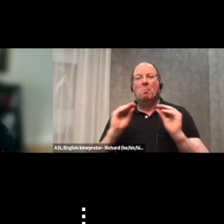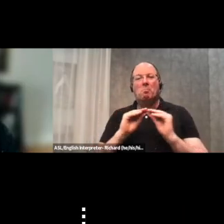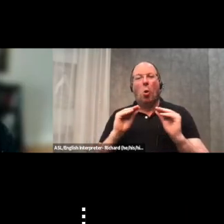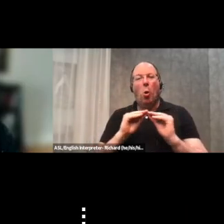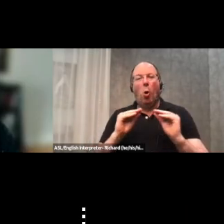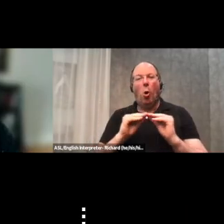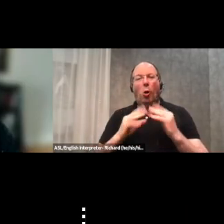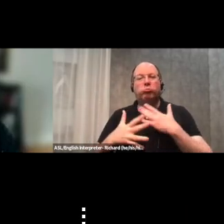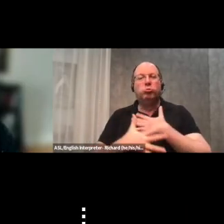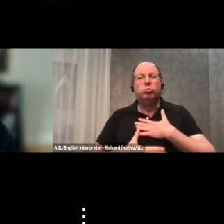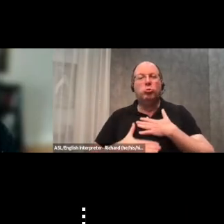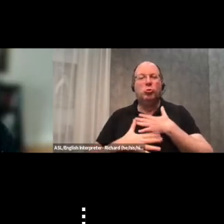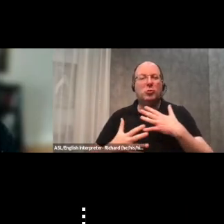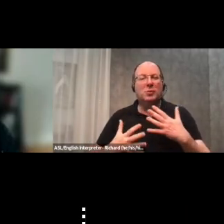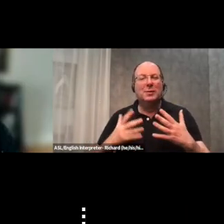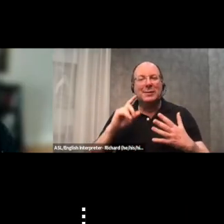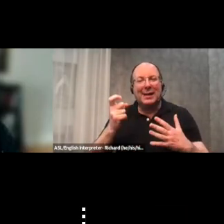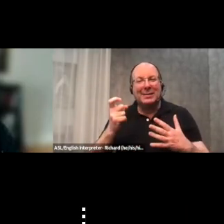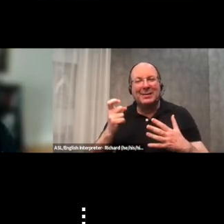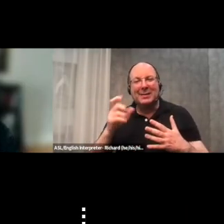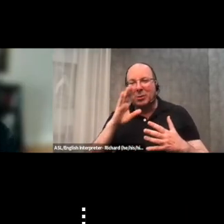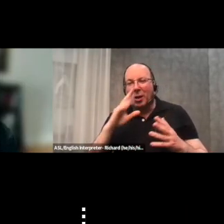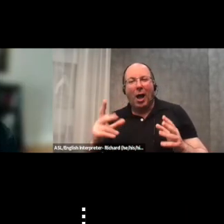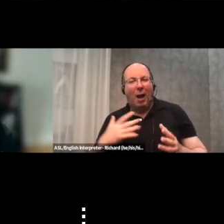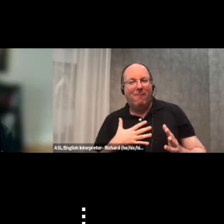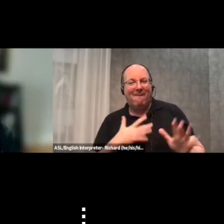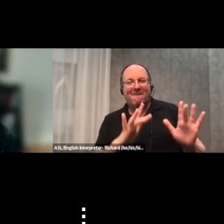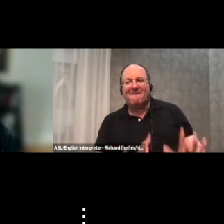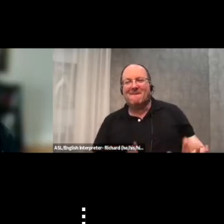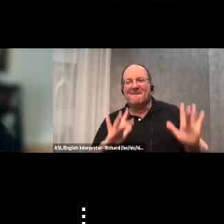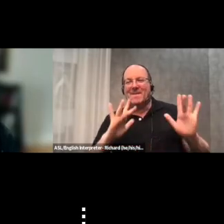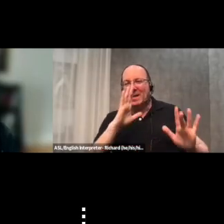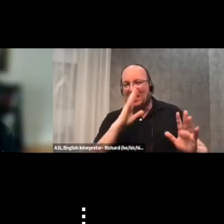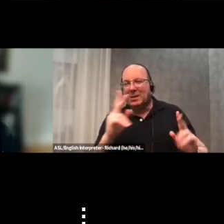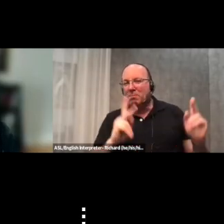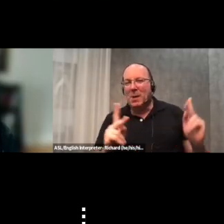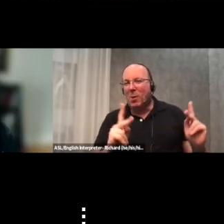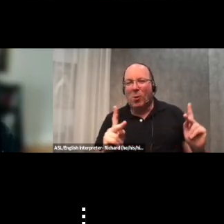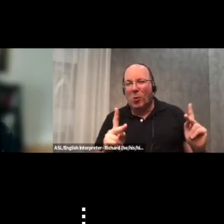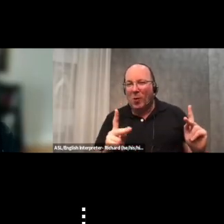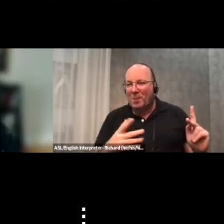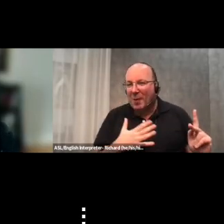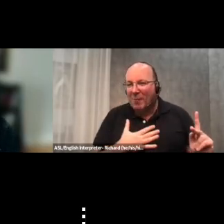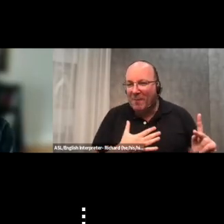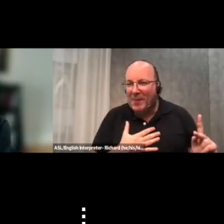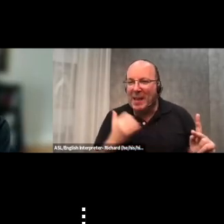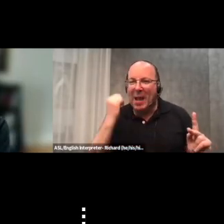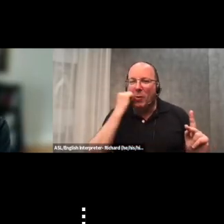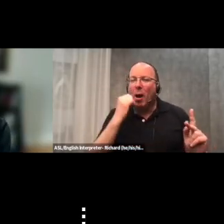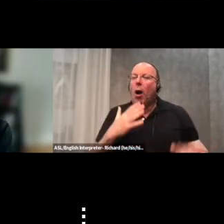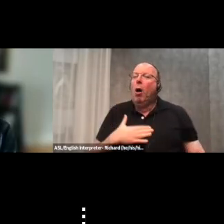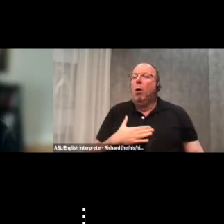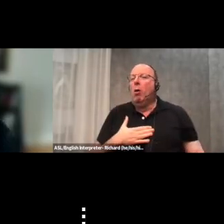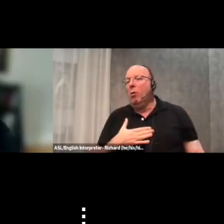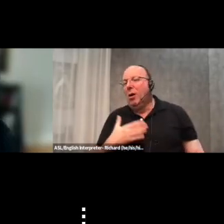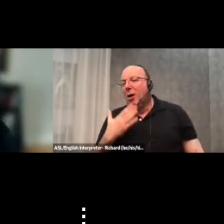before, especially straight people. I feel really sad for straight people. You have no idea. No, I really do. I mean, every day I thank God that I did